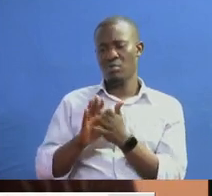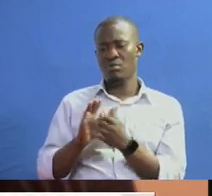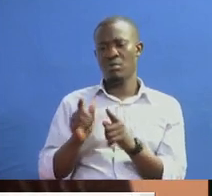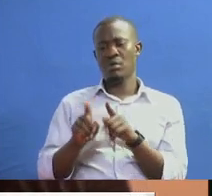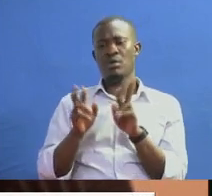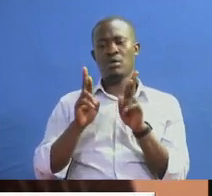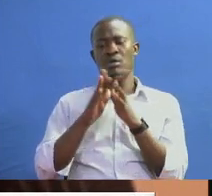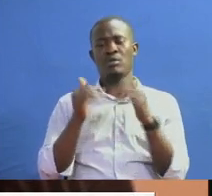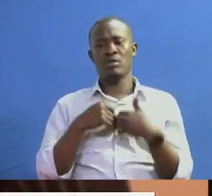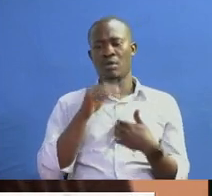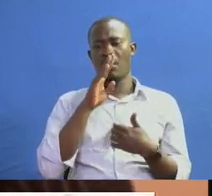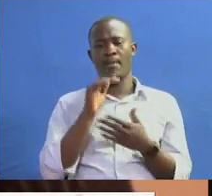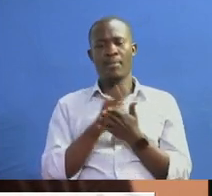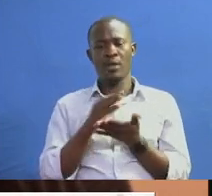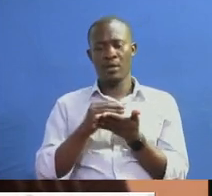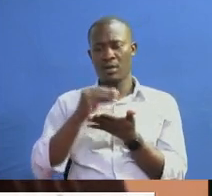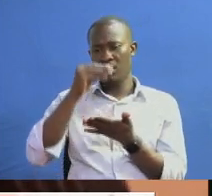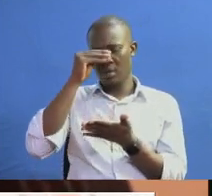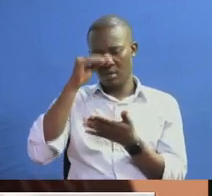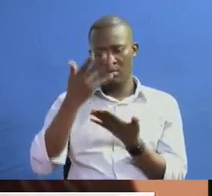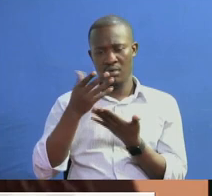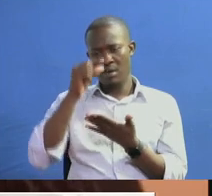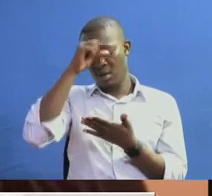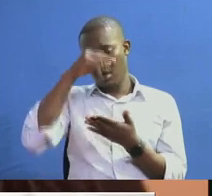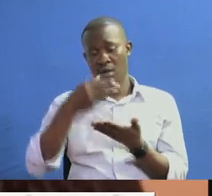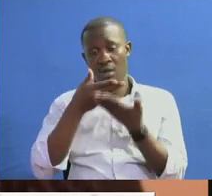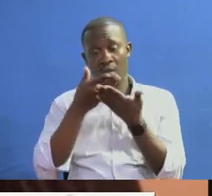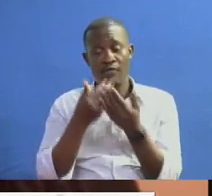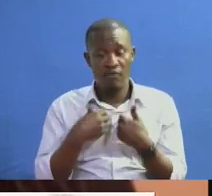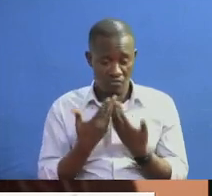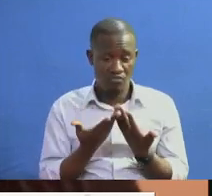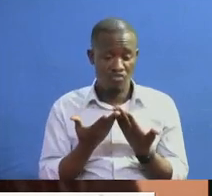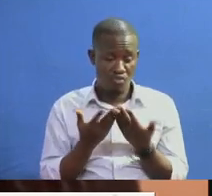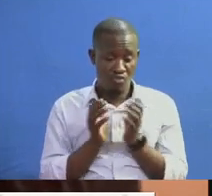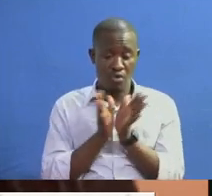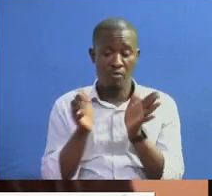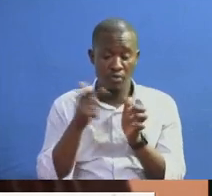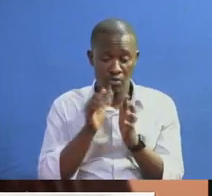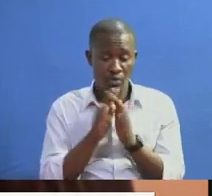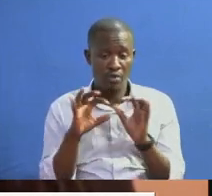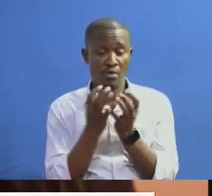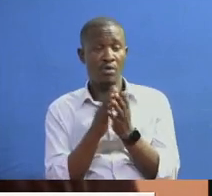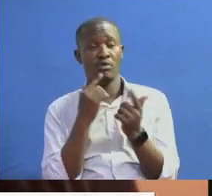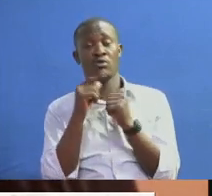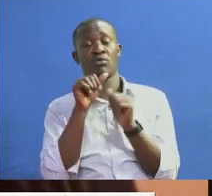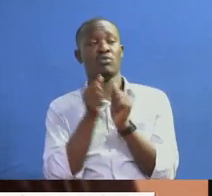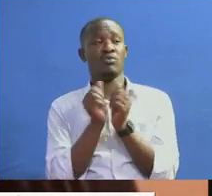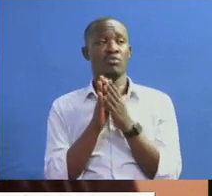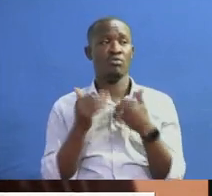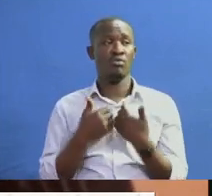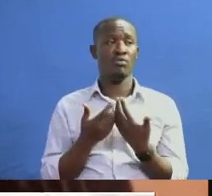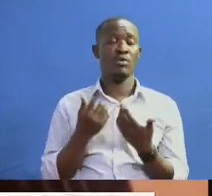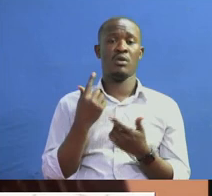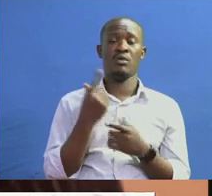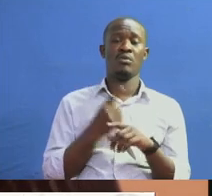already being learned and graduating already at least gives you a bit of exposure to the world. I was just talking to a friend just like an hour